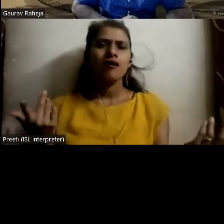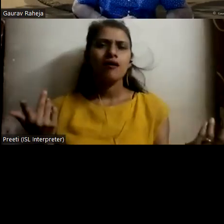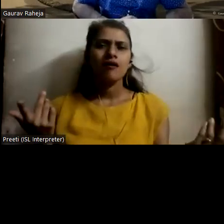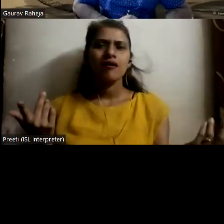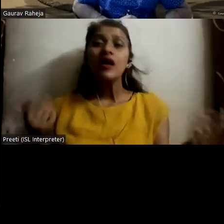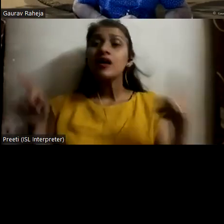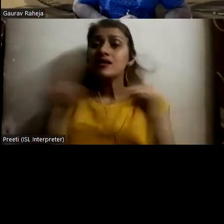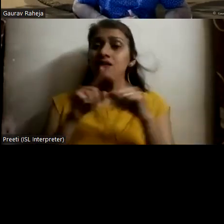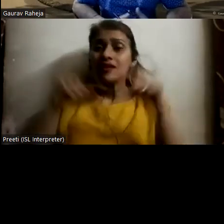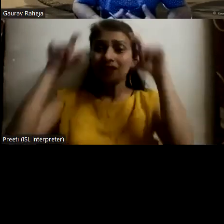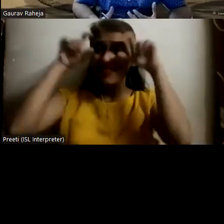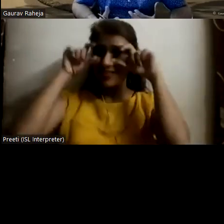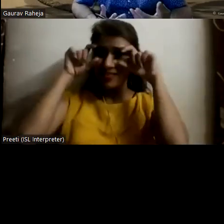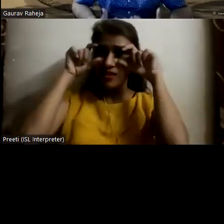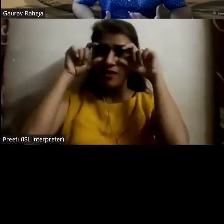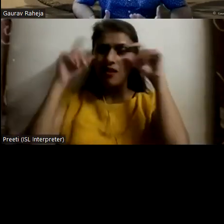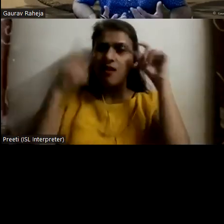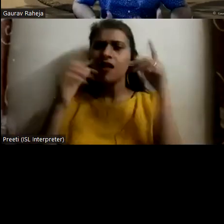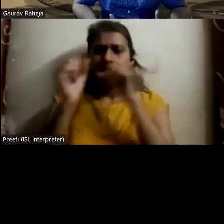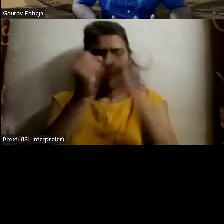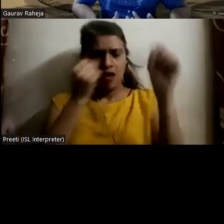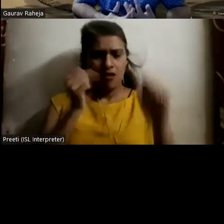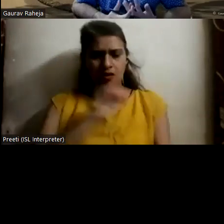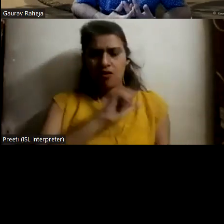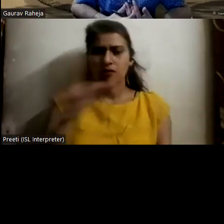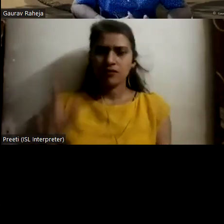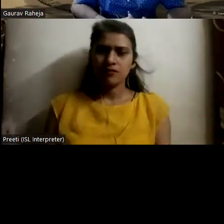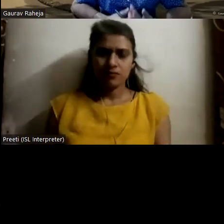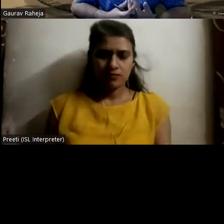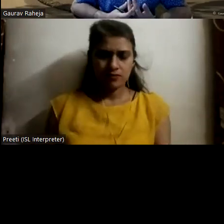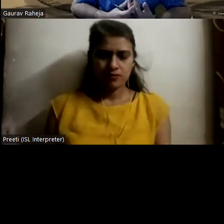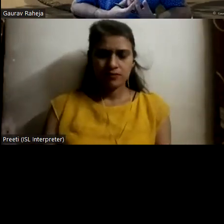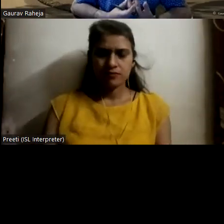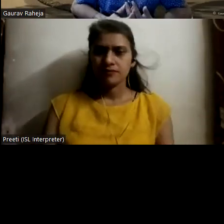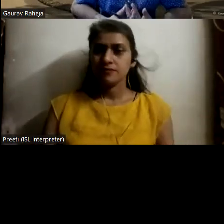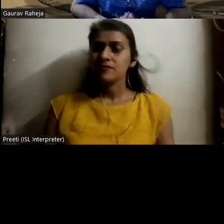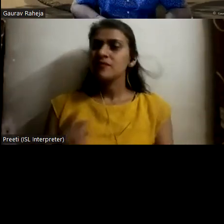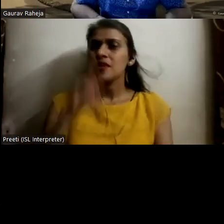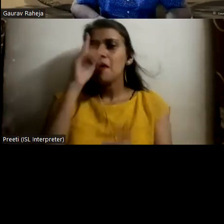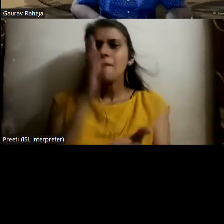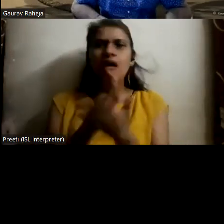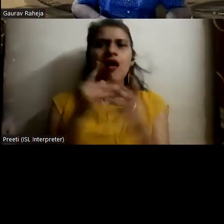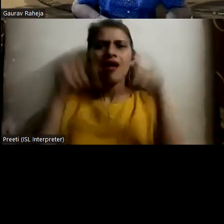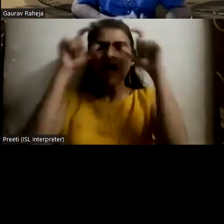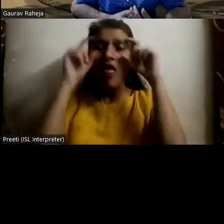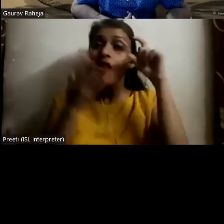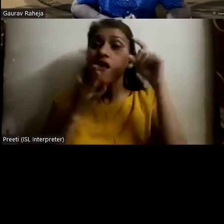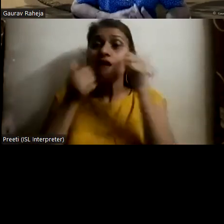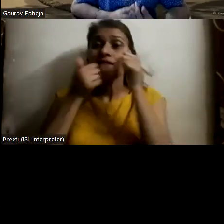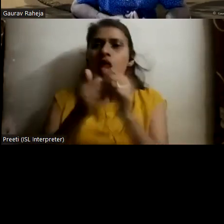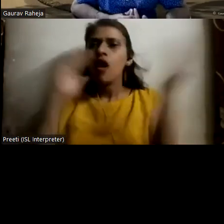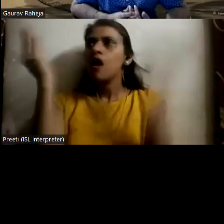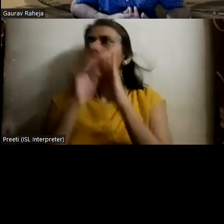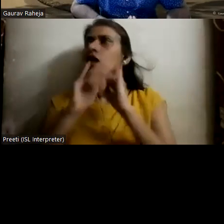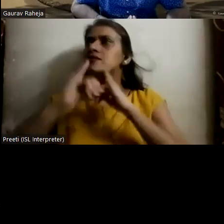shade. And the purpose of education, the purpose of law, the purpose of anything that you learn is eventually